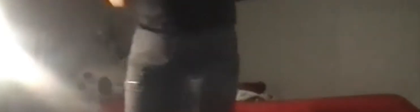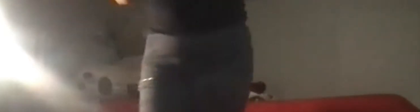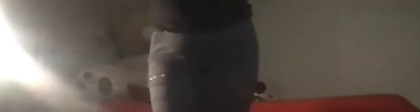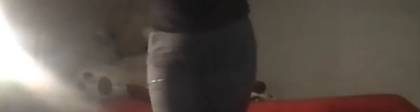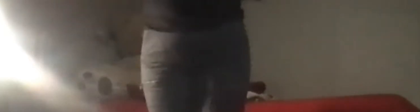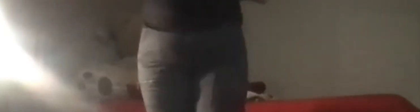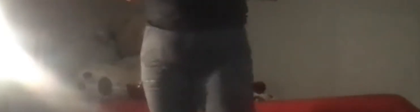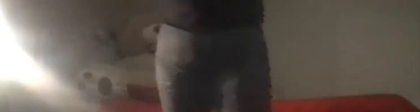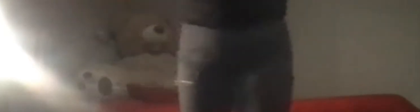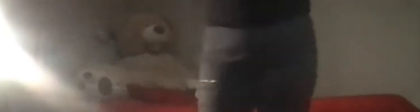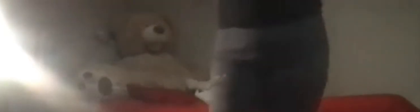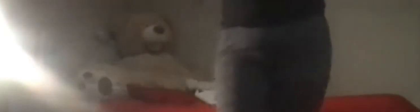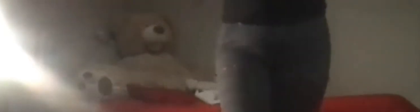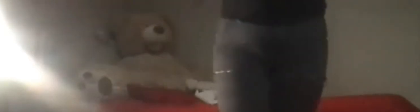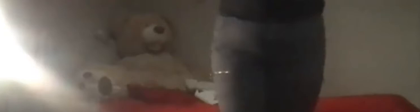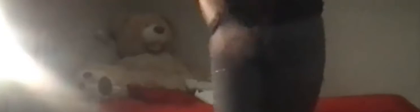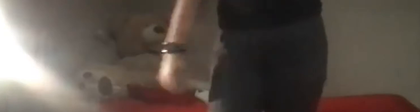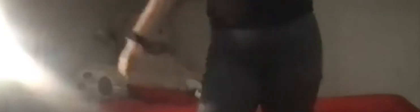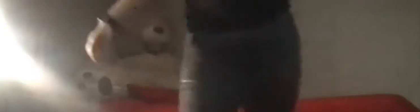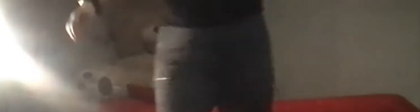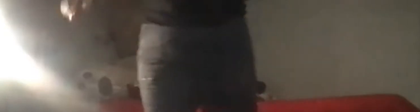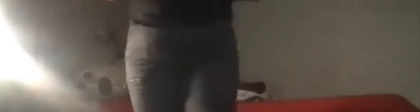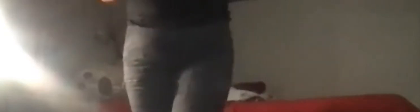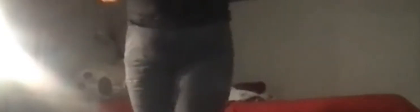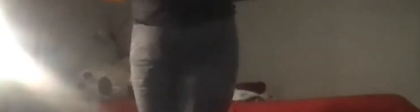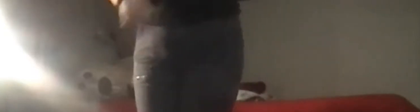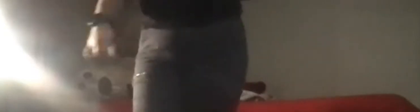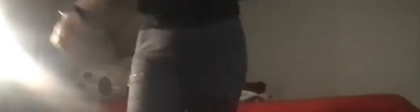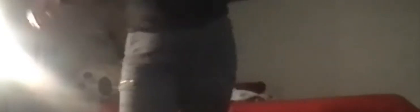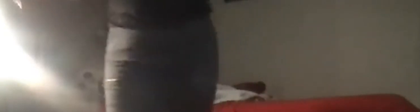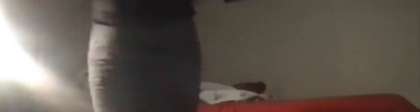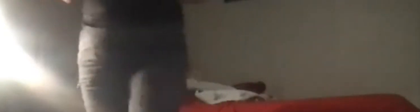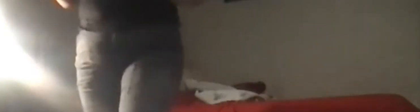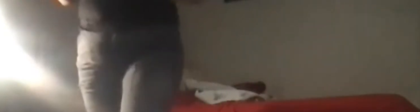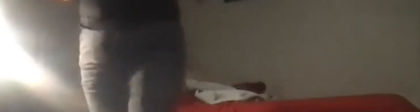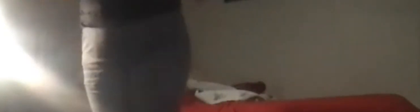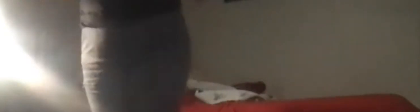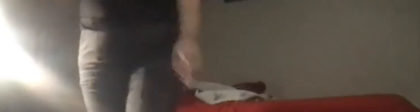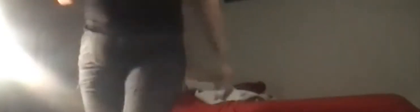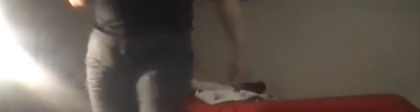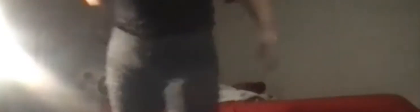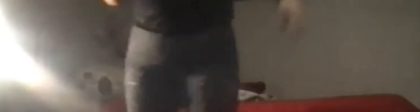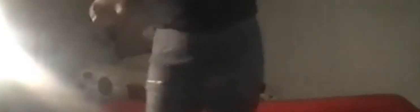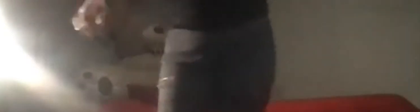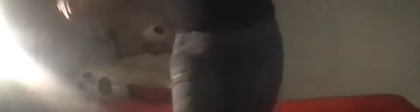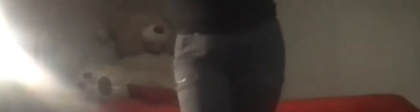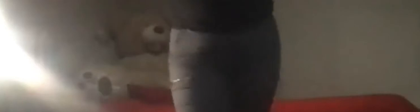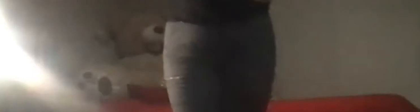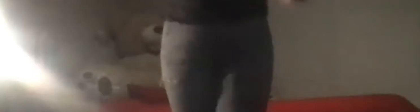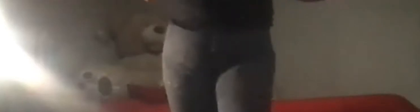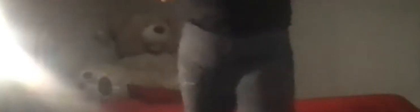And they say chivalry is dead, dead. But let a real